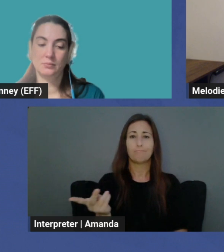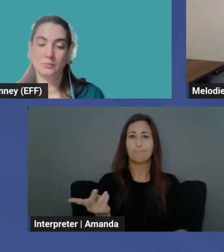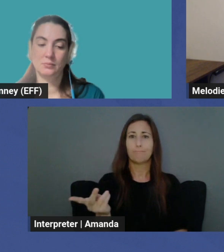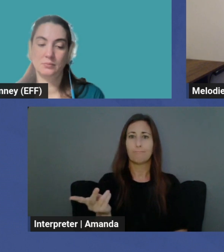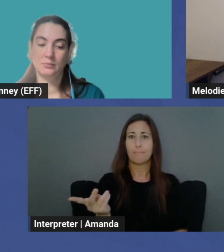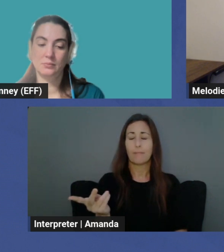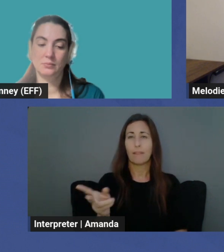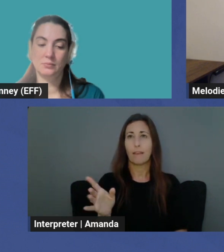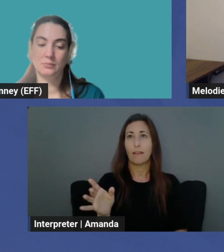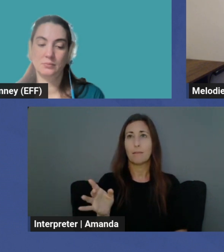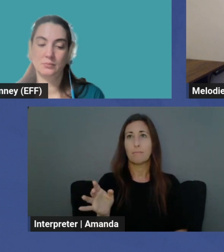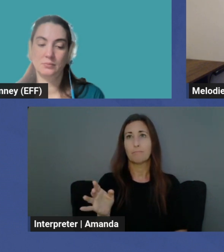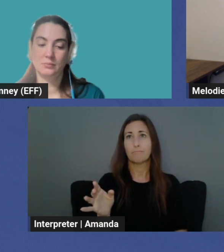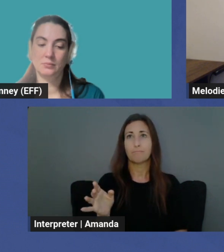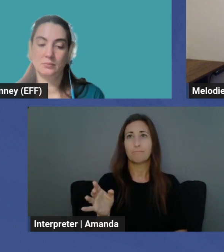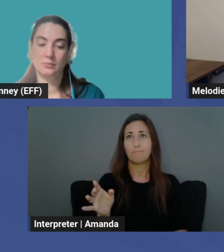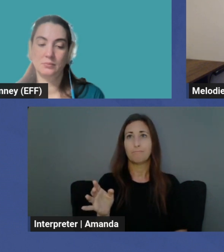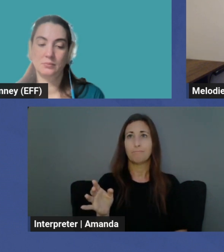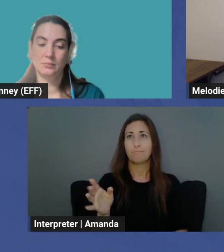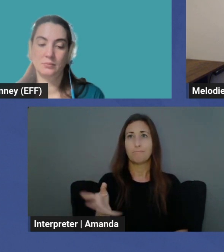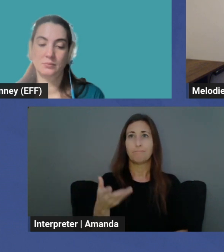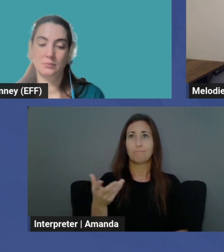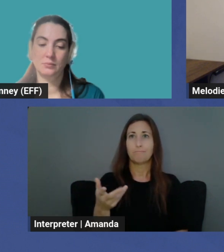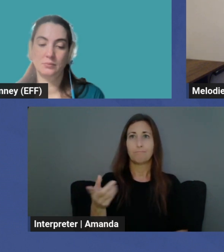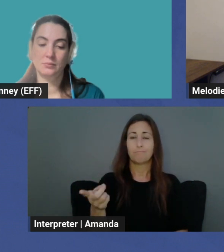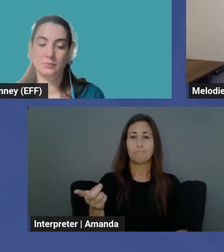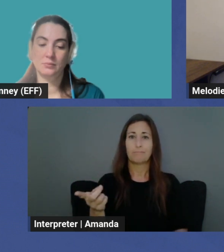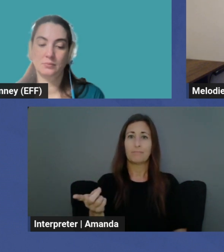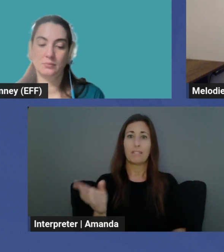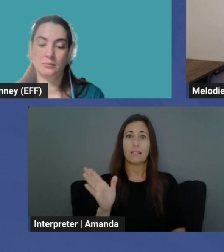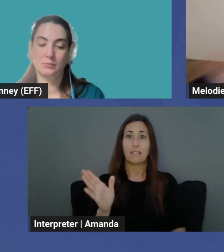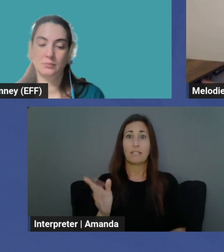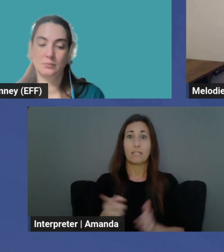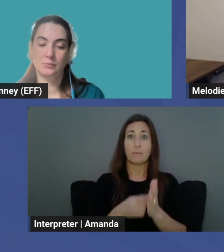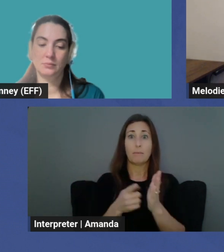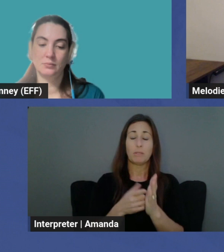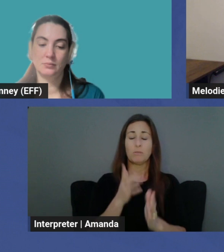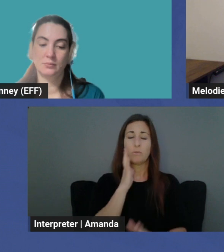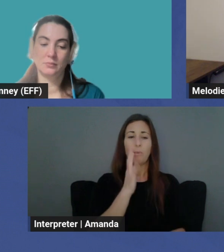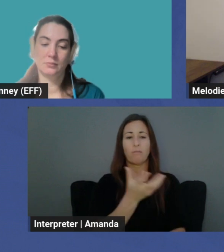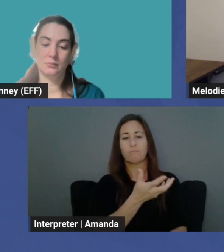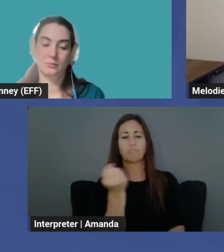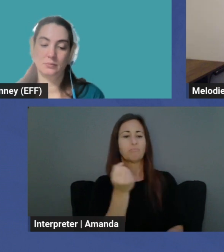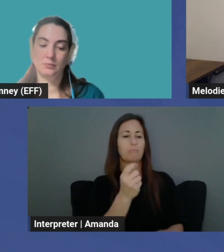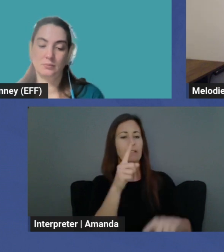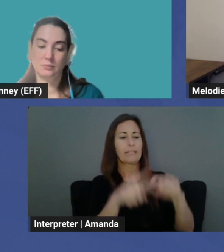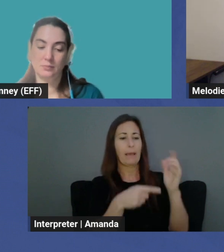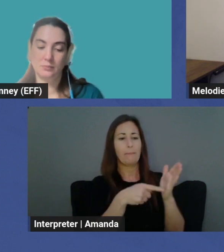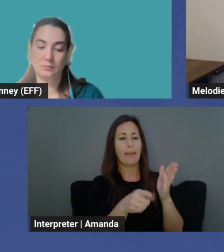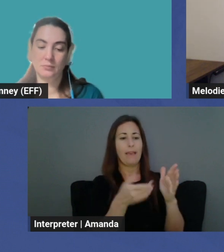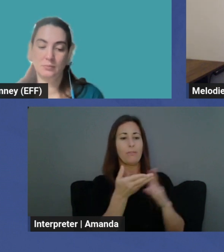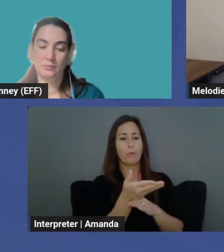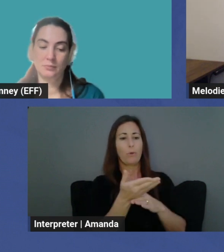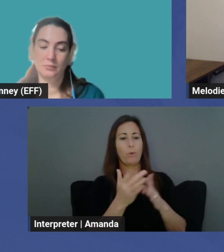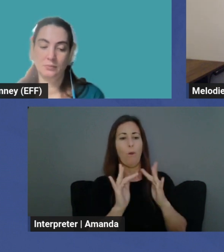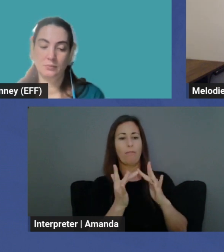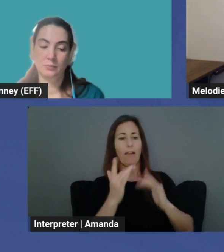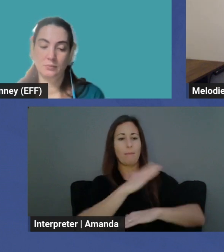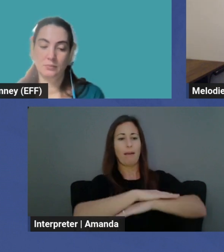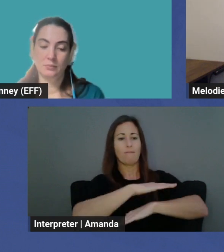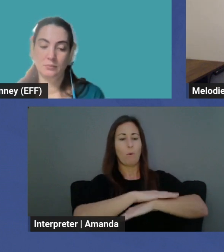pulled their ability to pay people through online platforms who are making